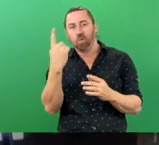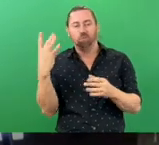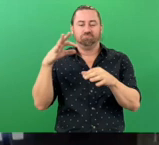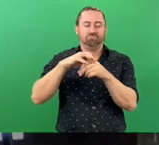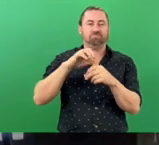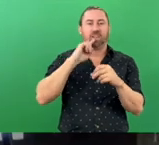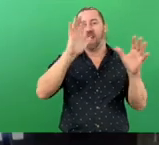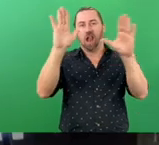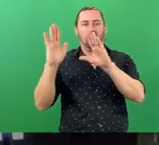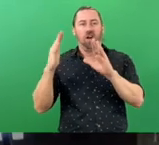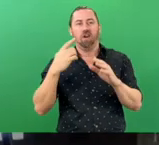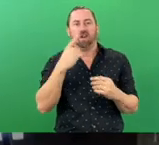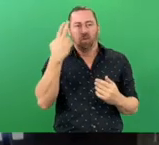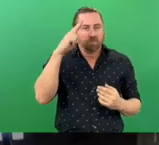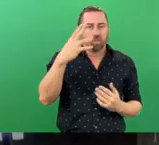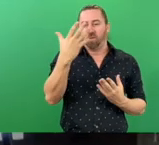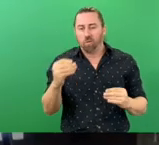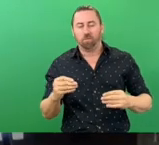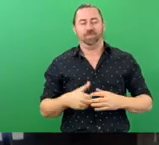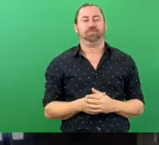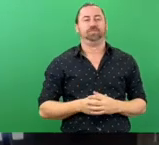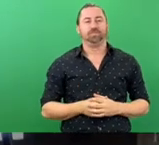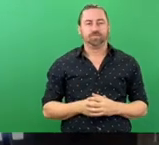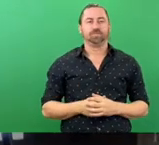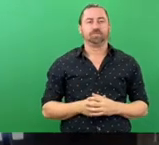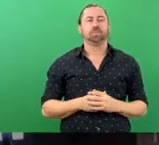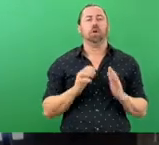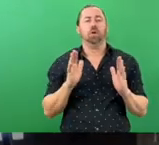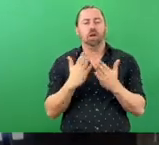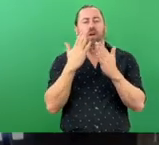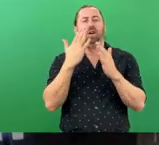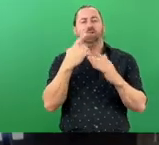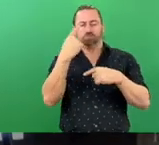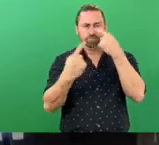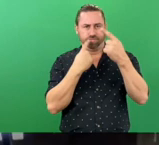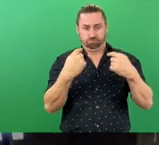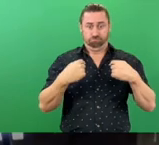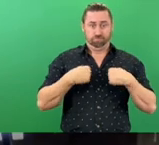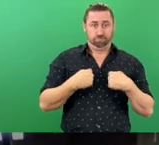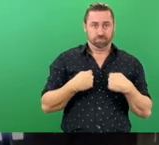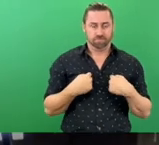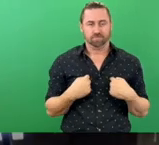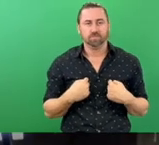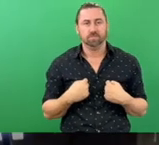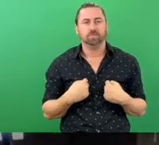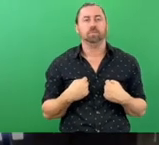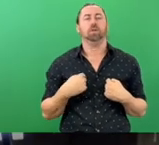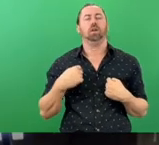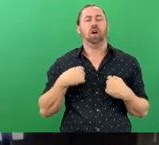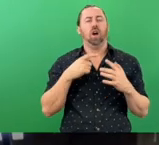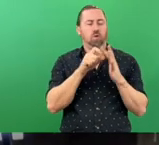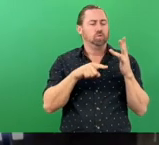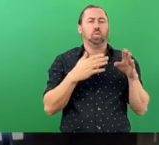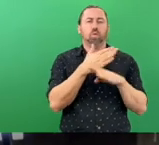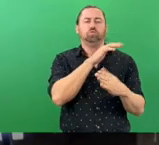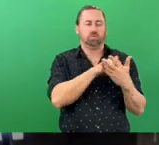hello and telling us where you're from. And I should just do a brief introduction to myself too. I am, in addition to